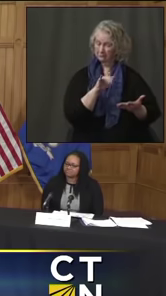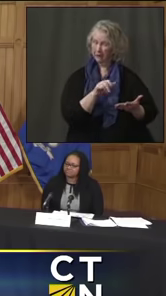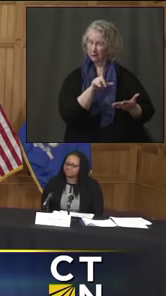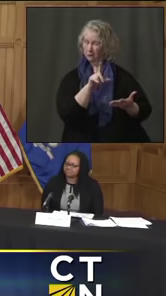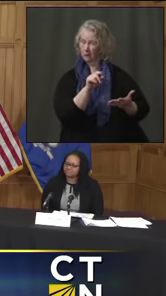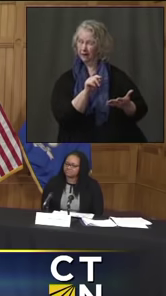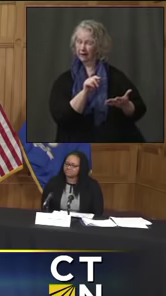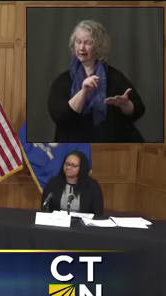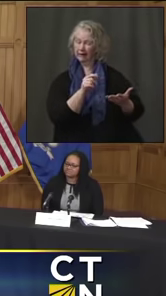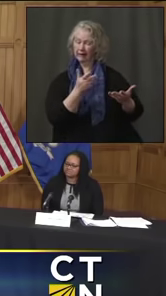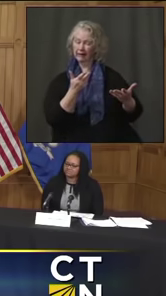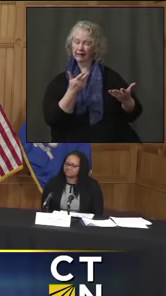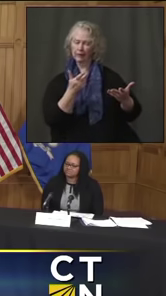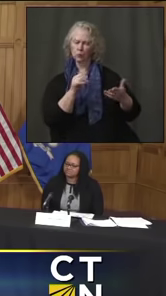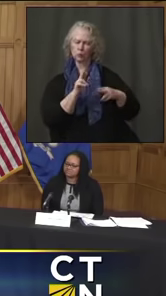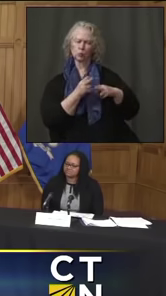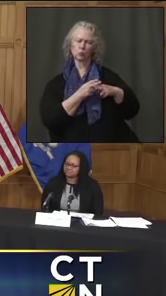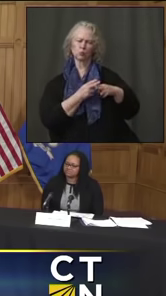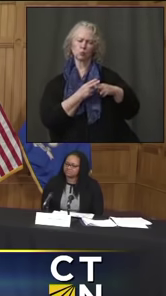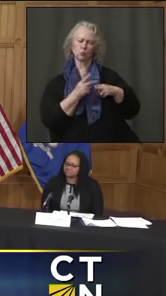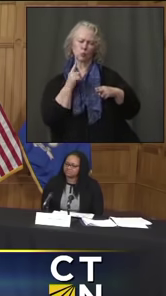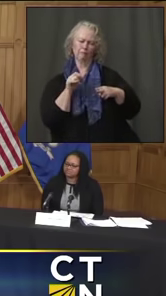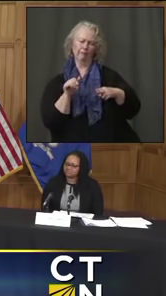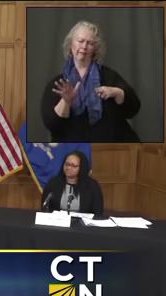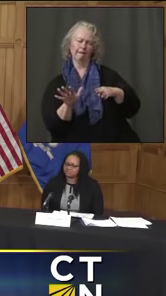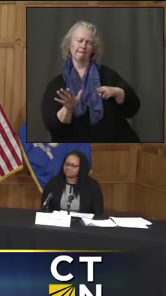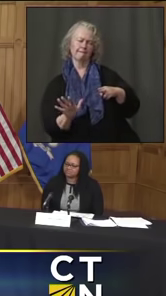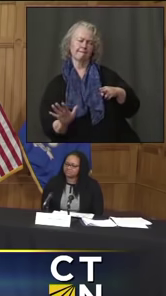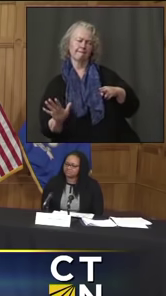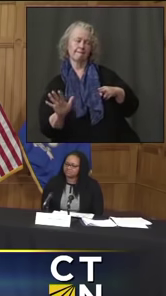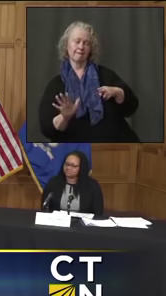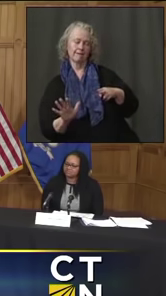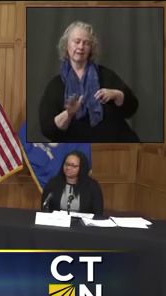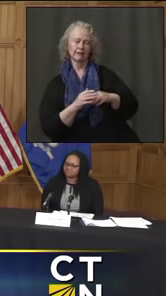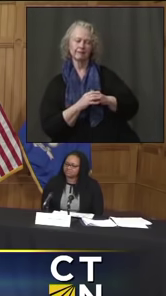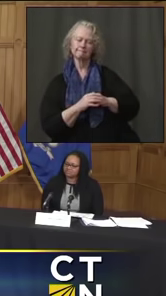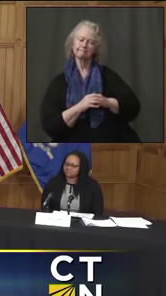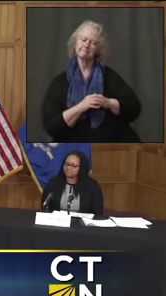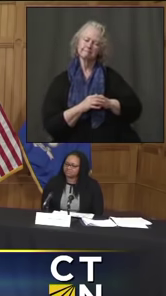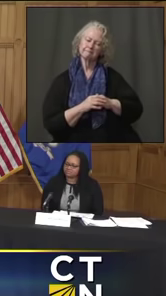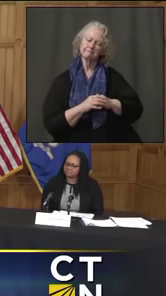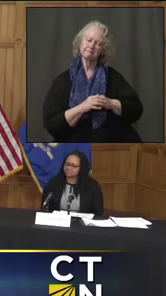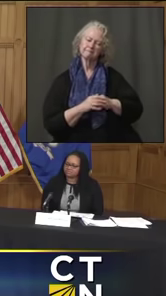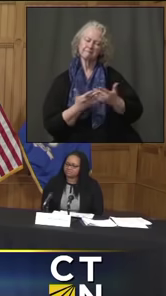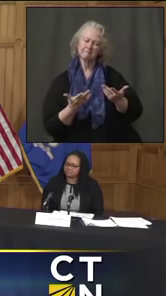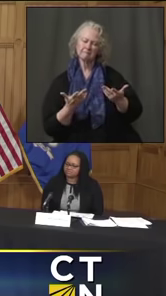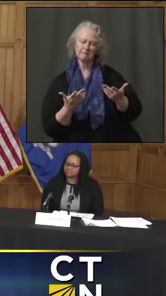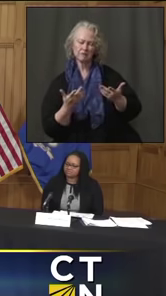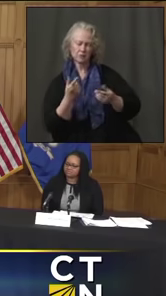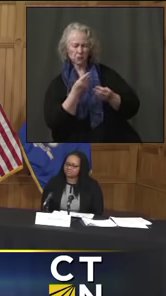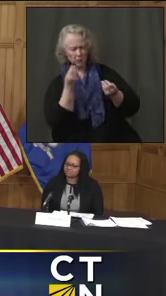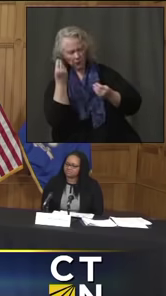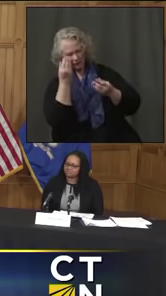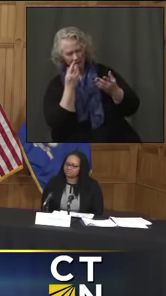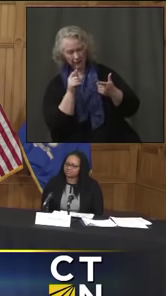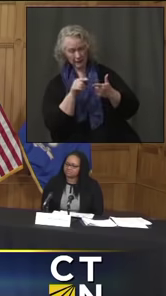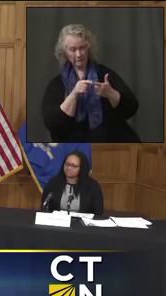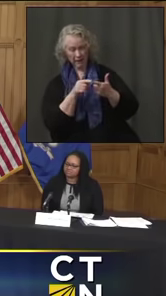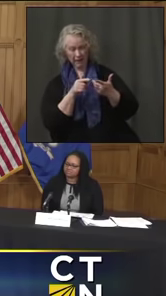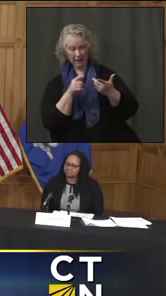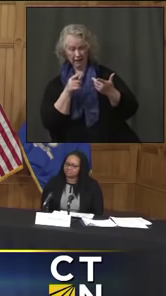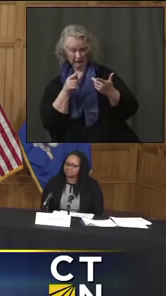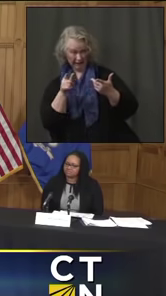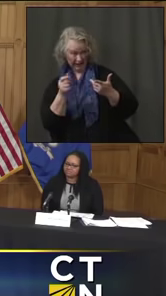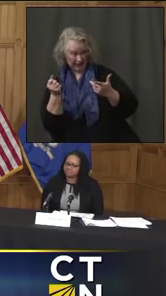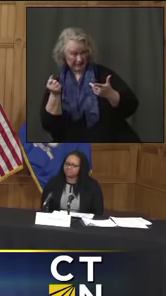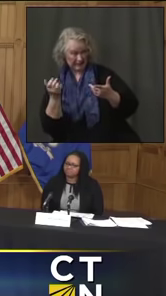20th may be too soon for that part of the state. And I guess connected with that, what is your thinking about how the casinos